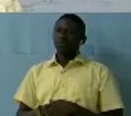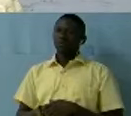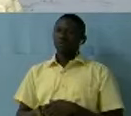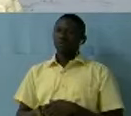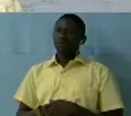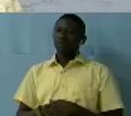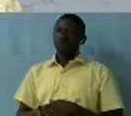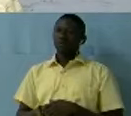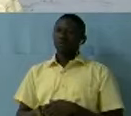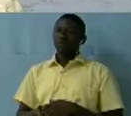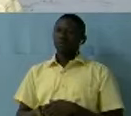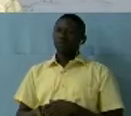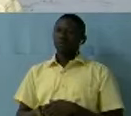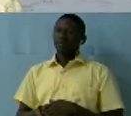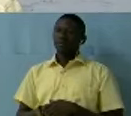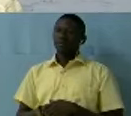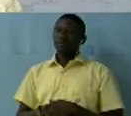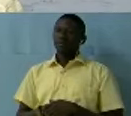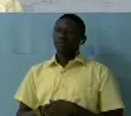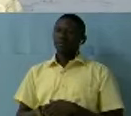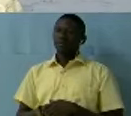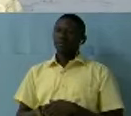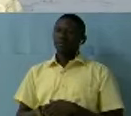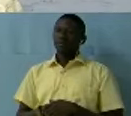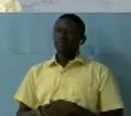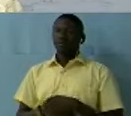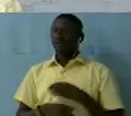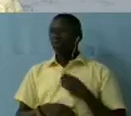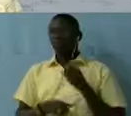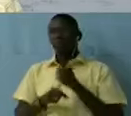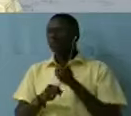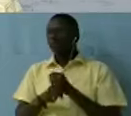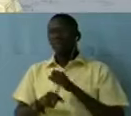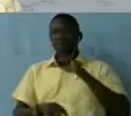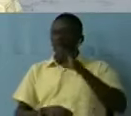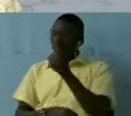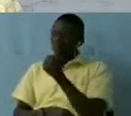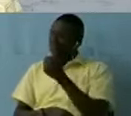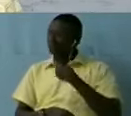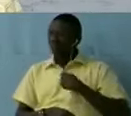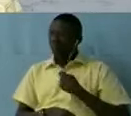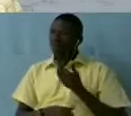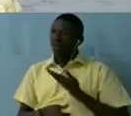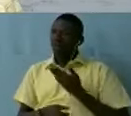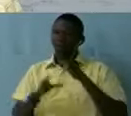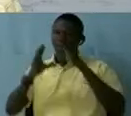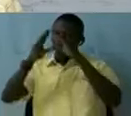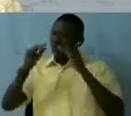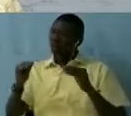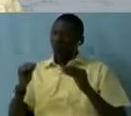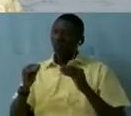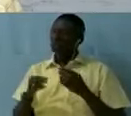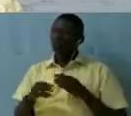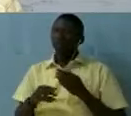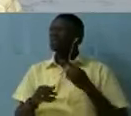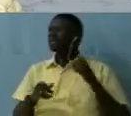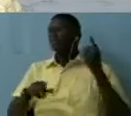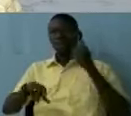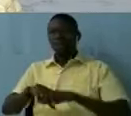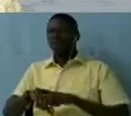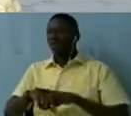shay ne mo ya ta fela ta ta itinata so that made it difficult for me to be able to rent a place because each time I want